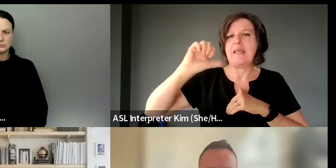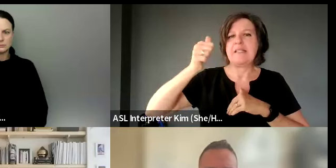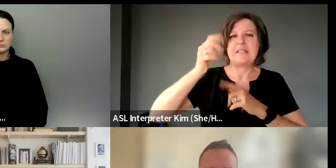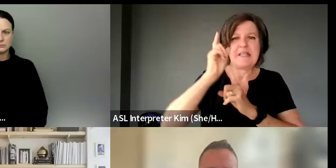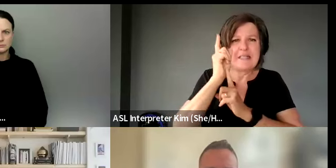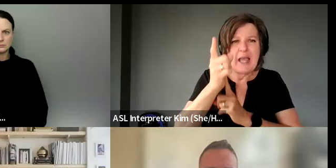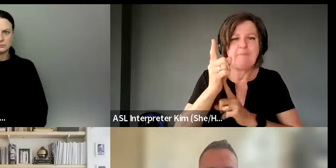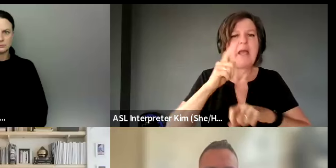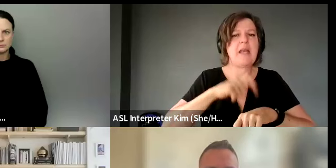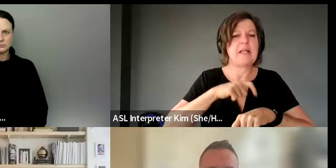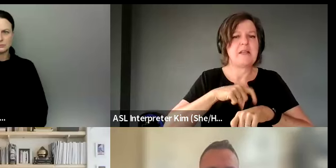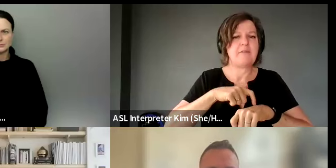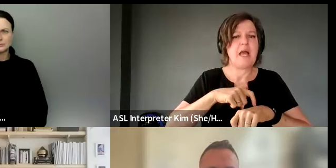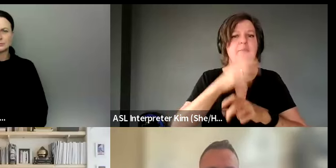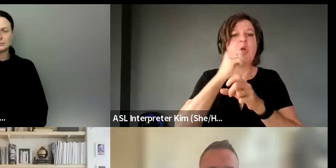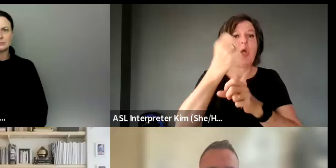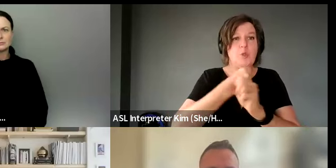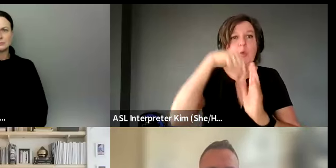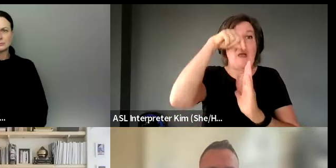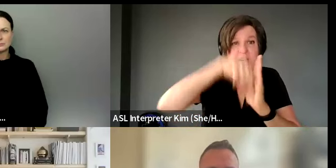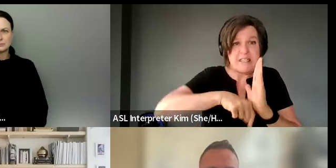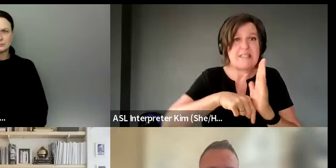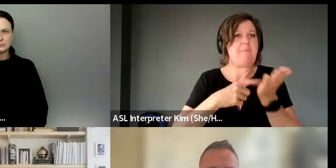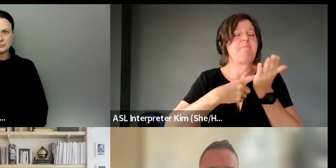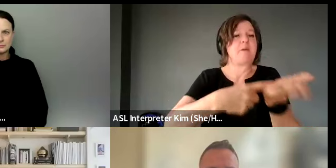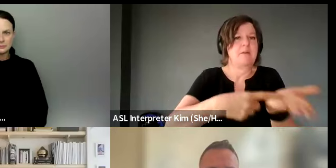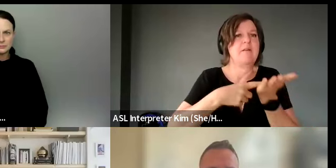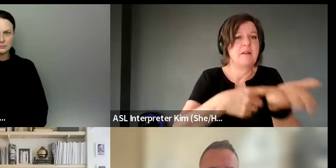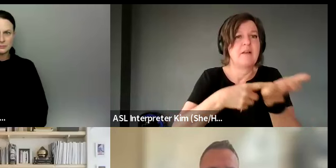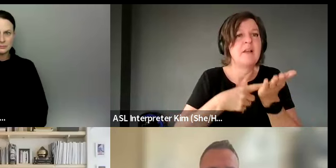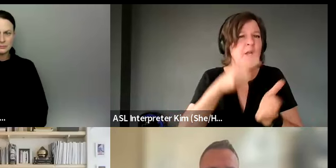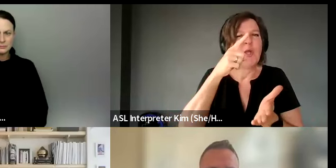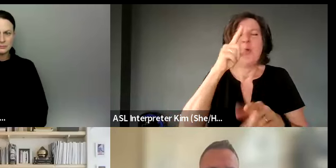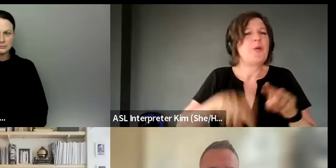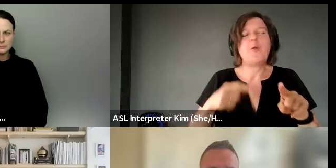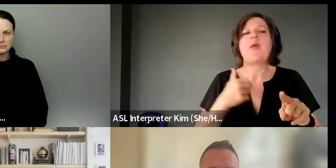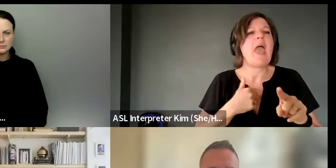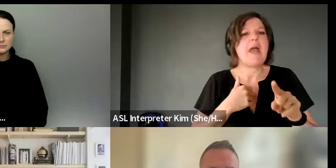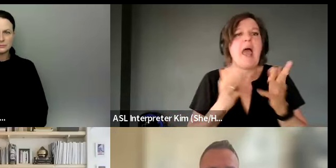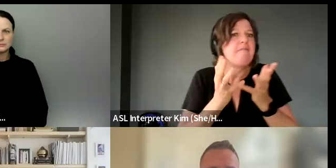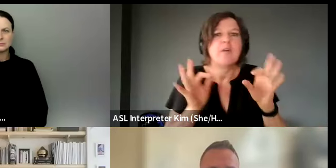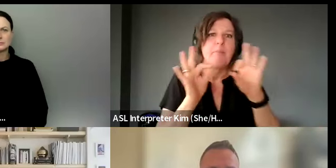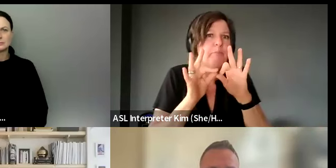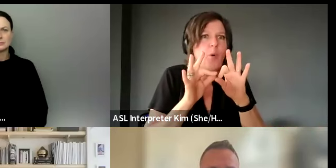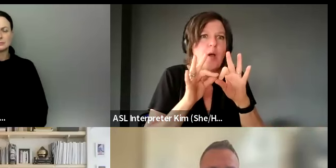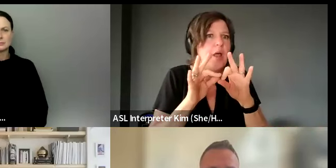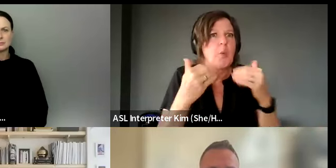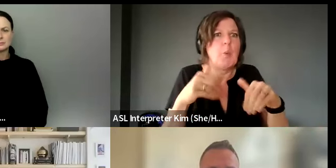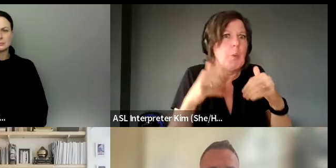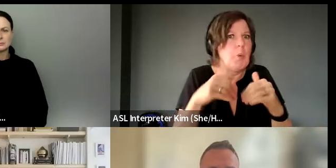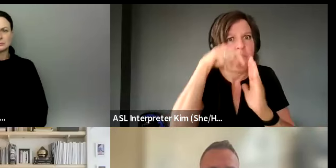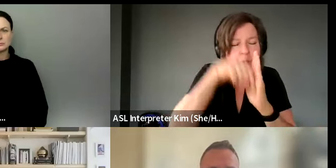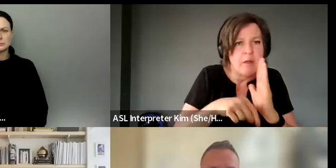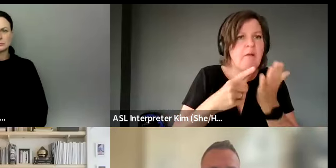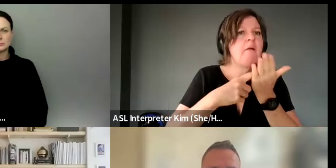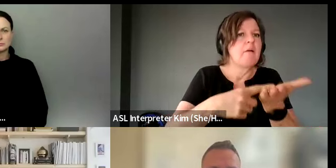and engaging conversation. You cannot have a very meaningful conversation in just like 5 minutes. Probably like an average of